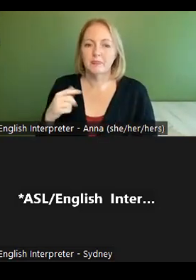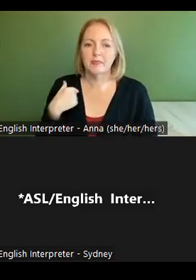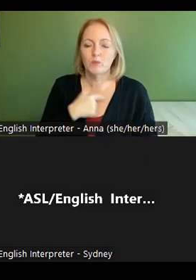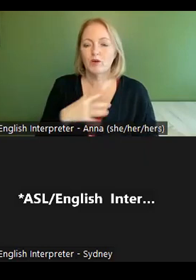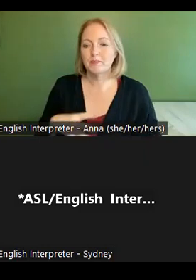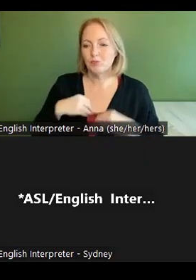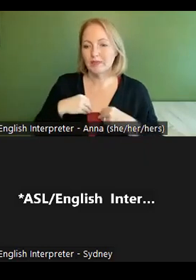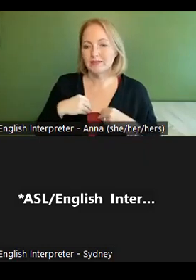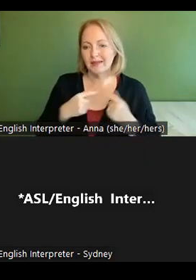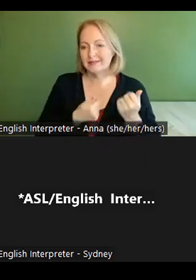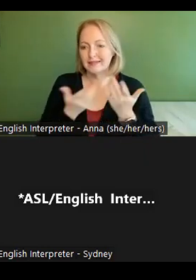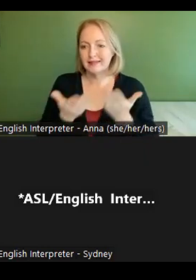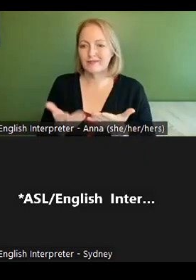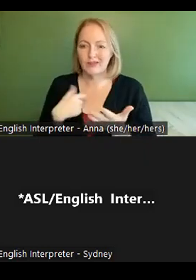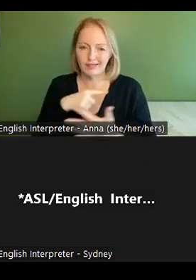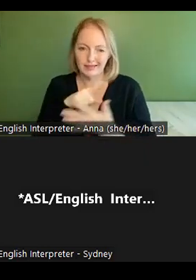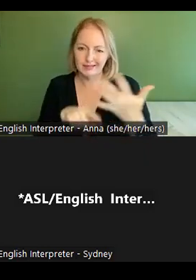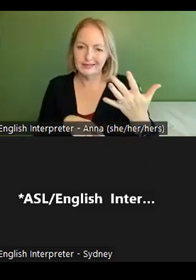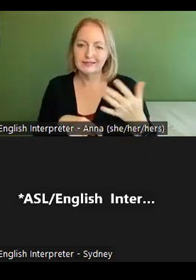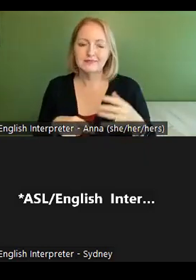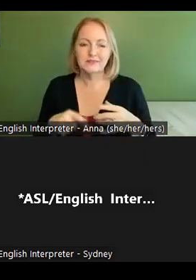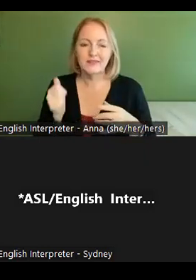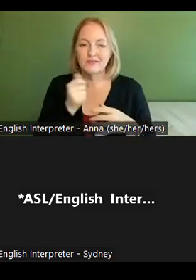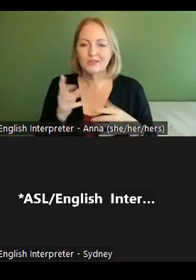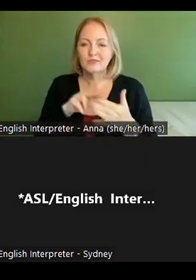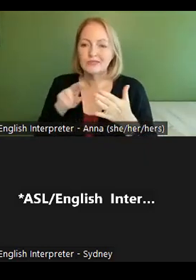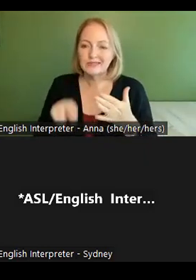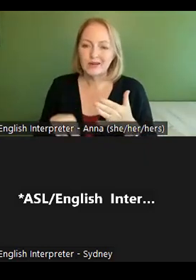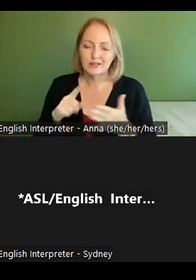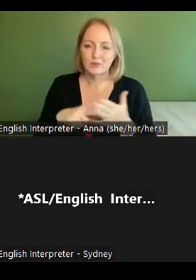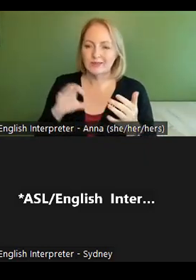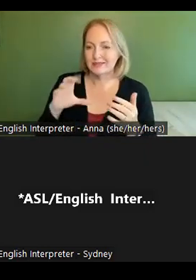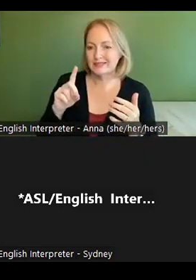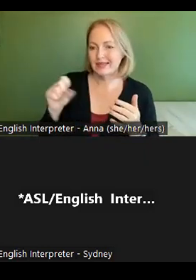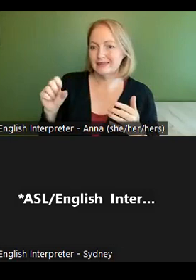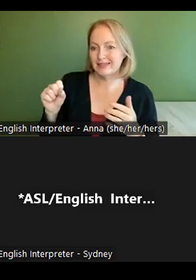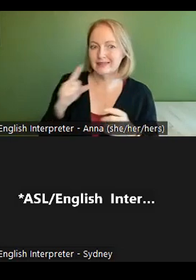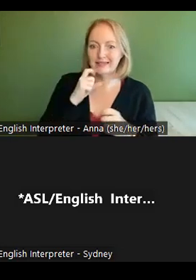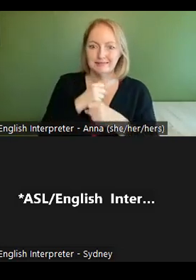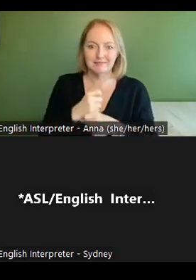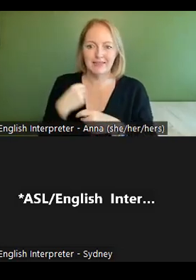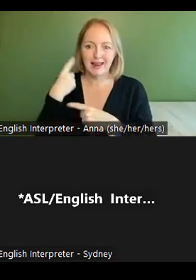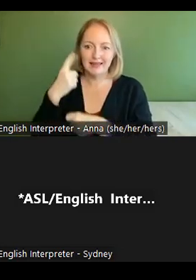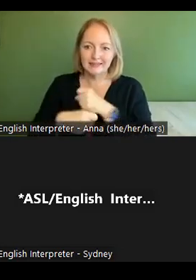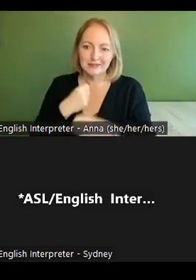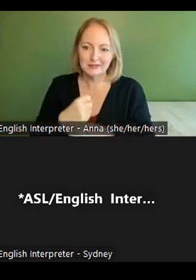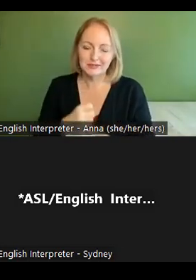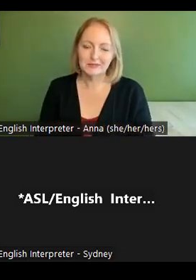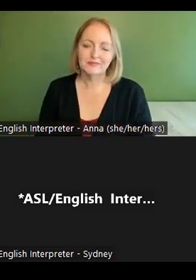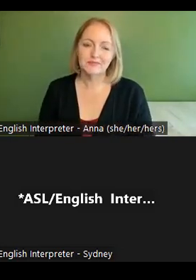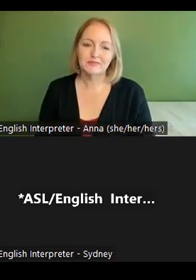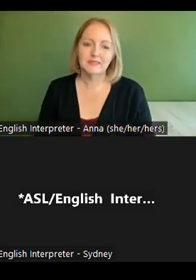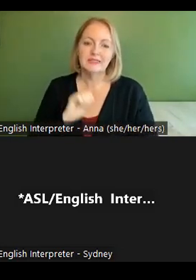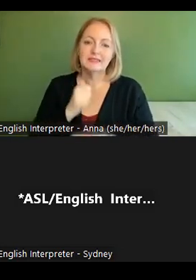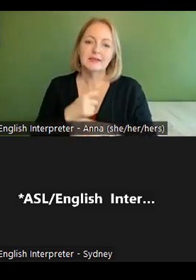embracing and delivering on these principles. Here are just a few of the results the CDSS has produced over the past year. We established the